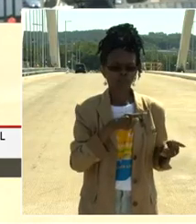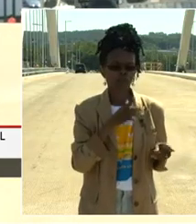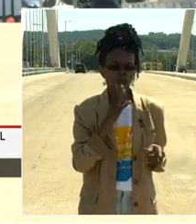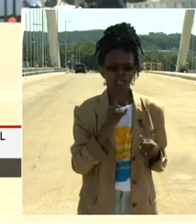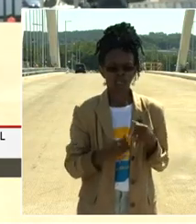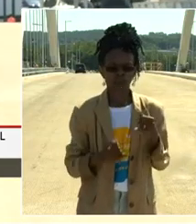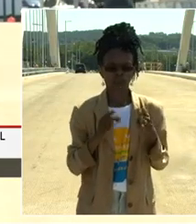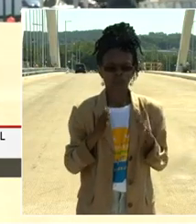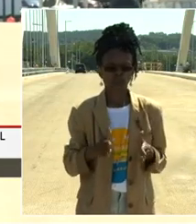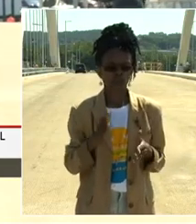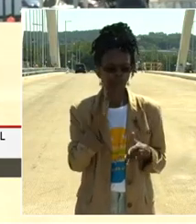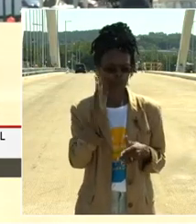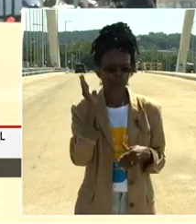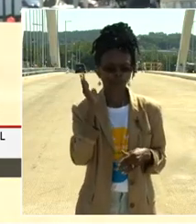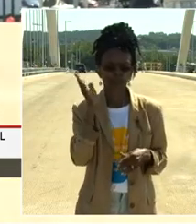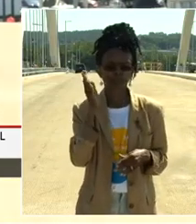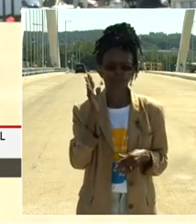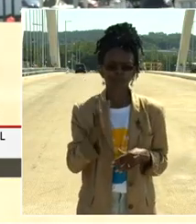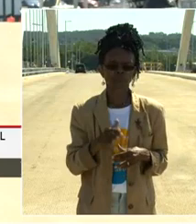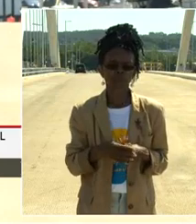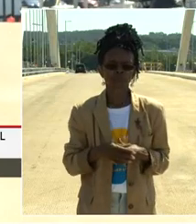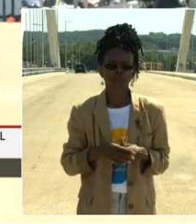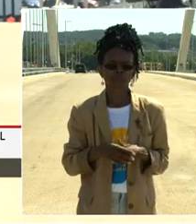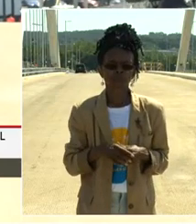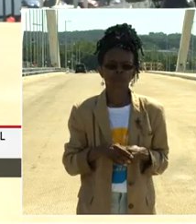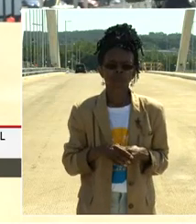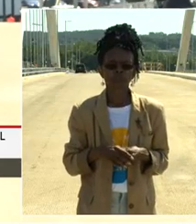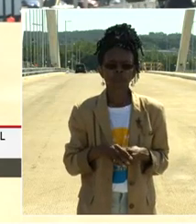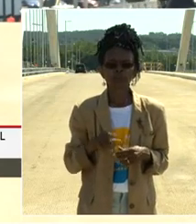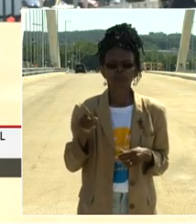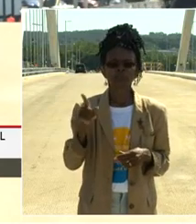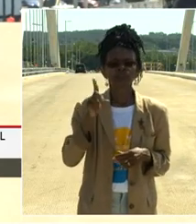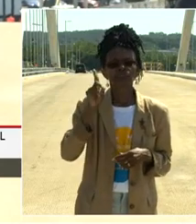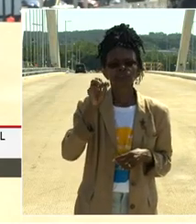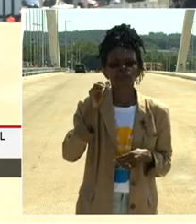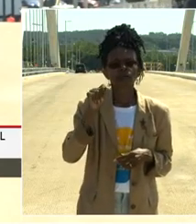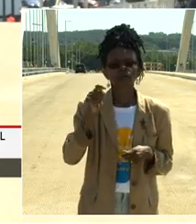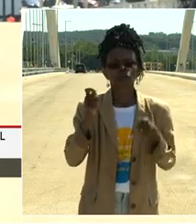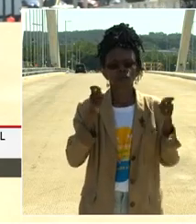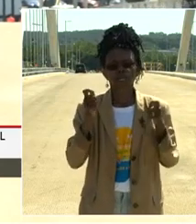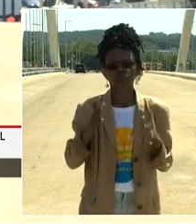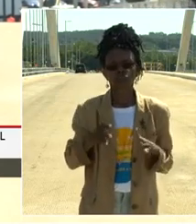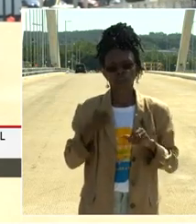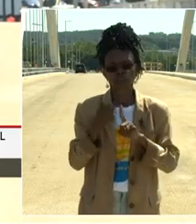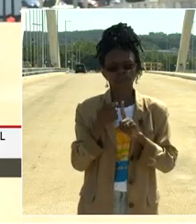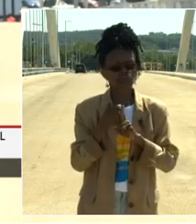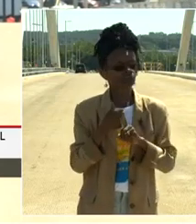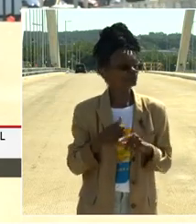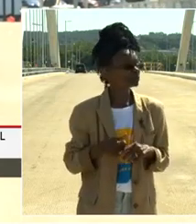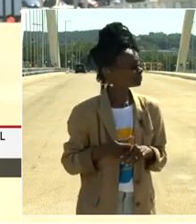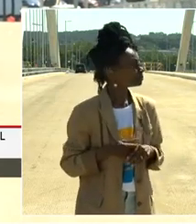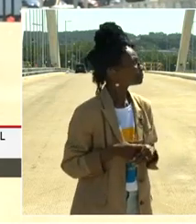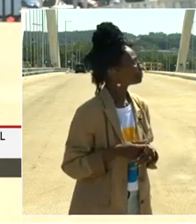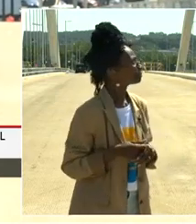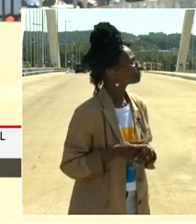again. And Everett is the DDOT director, and he represents a